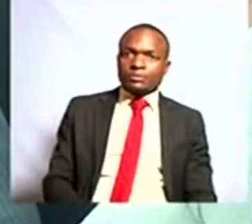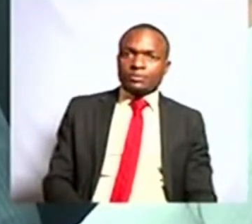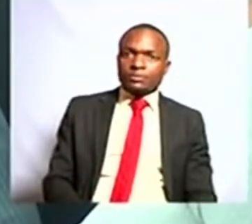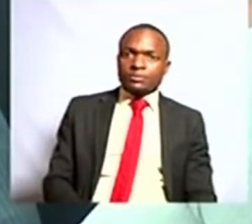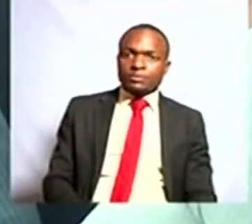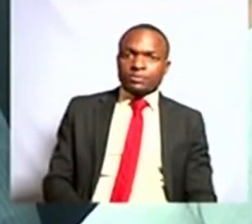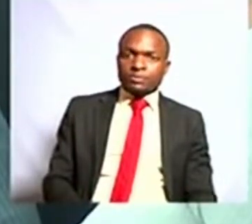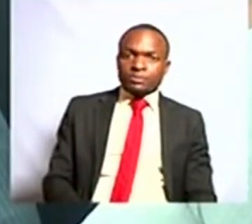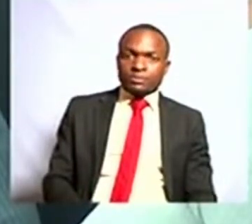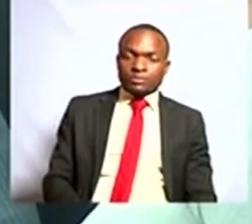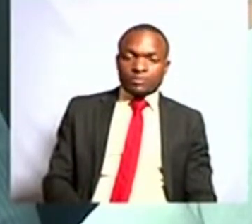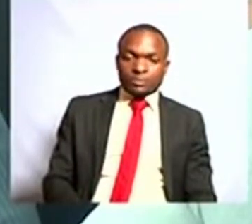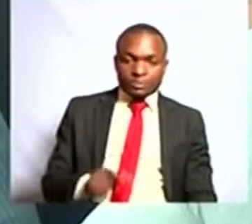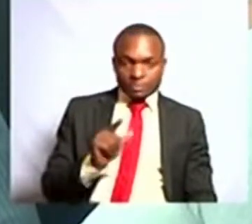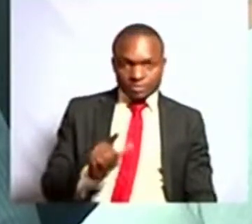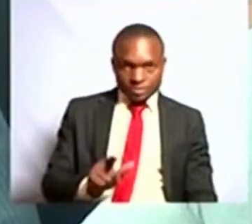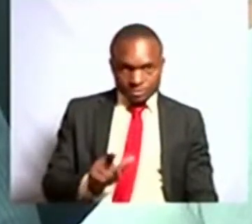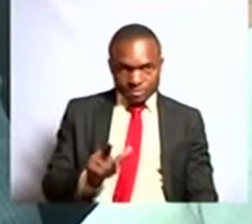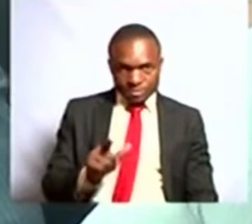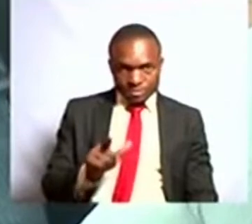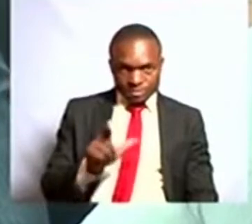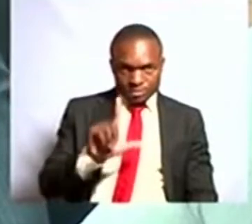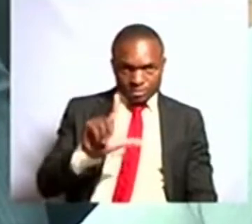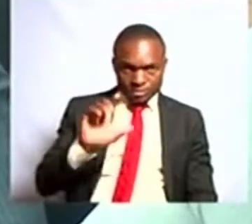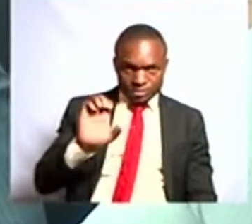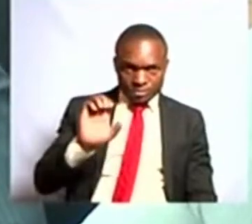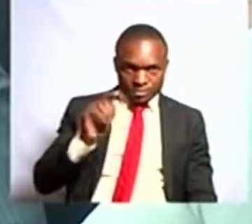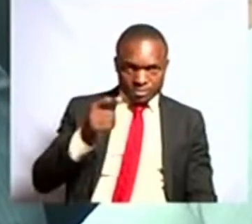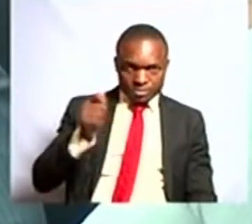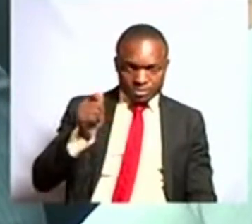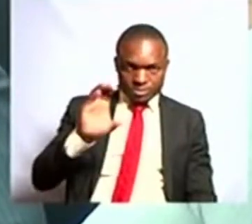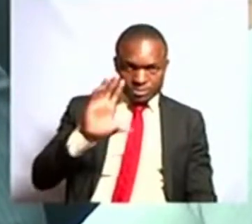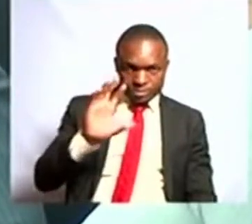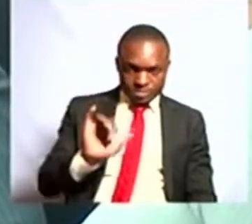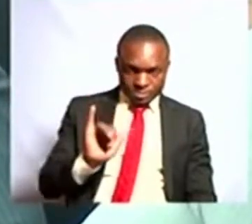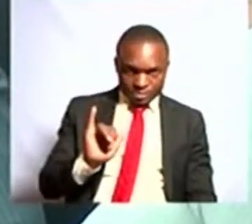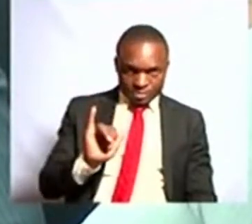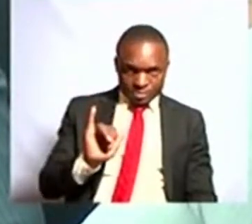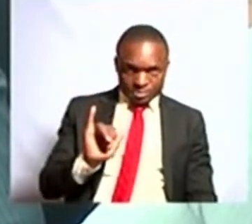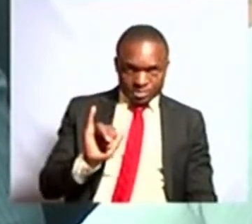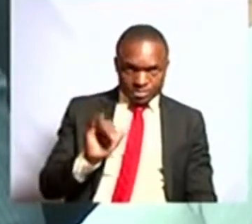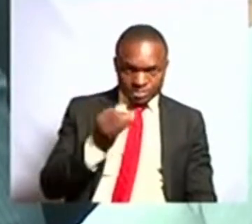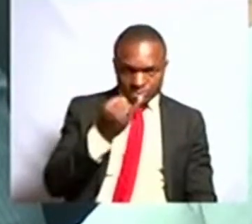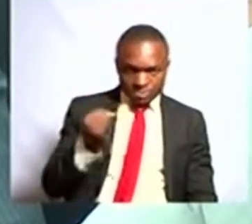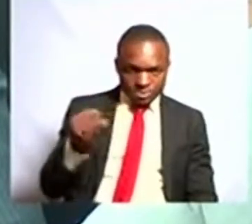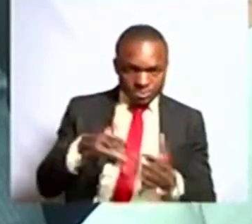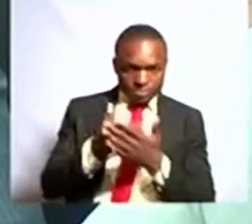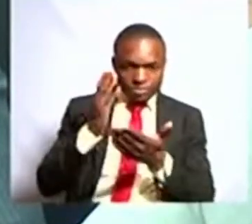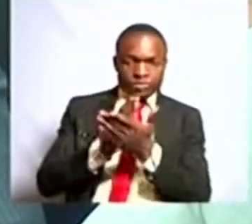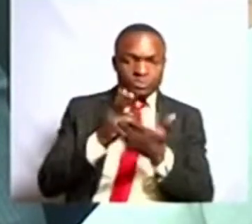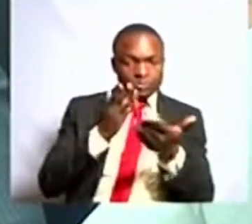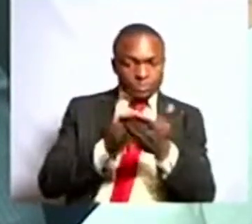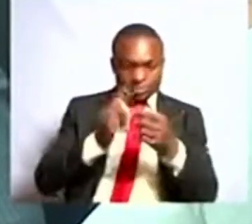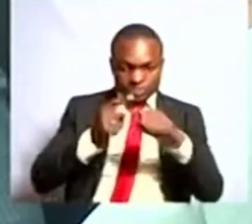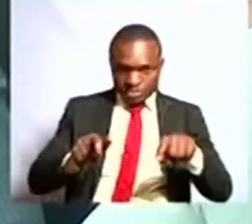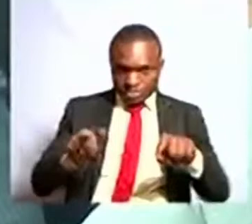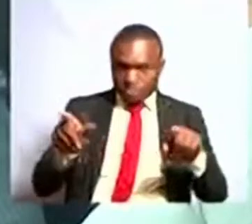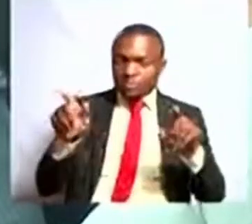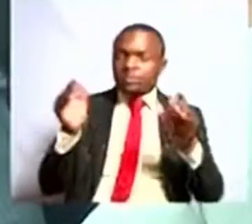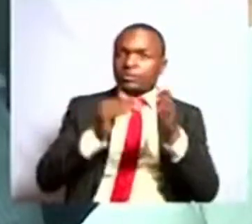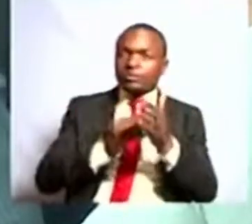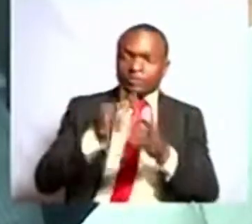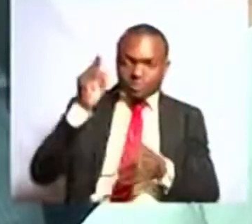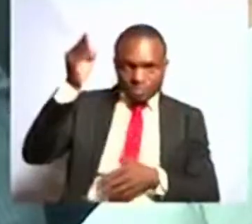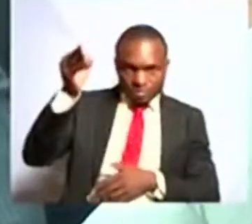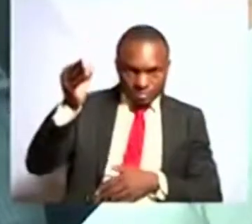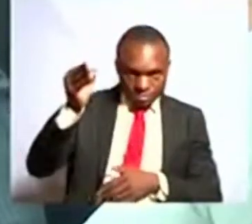considering it's a legacy issue, how do you stop this from happening again in the future? Because obviously the same actors